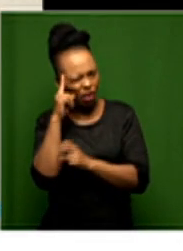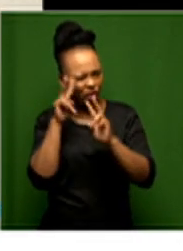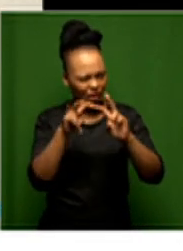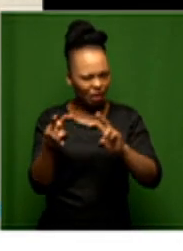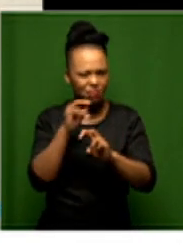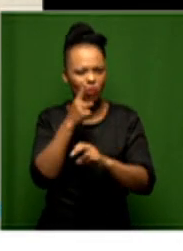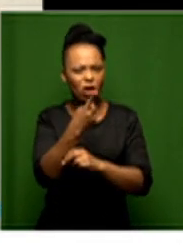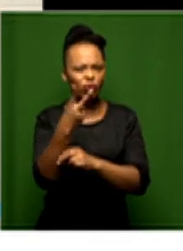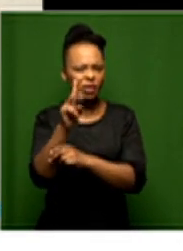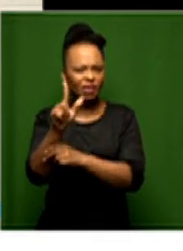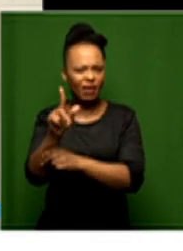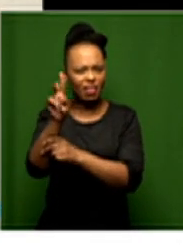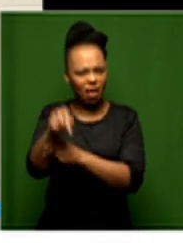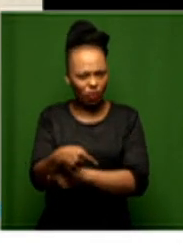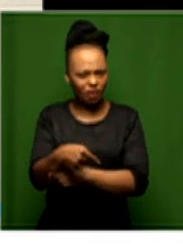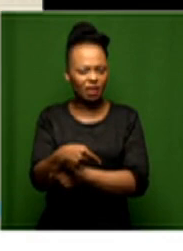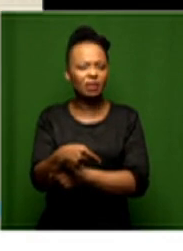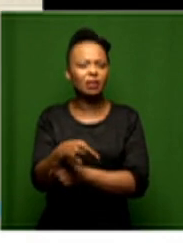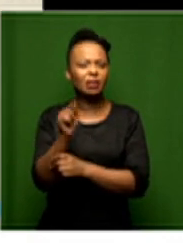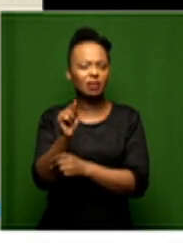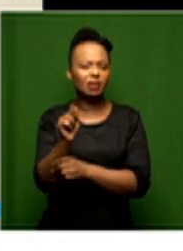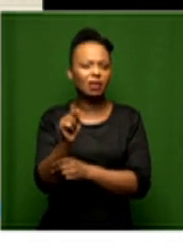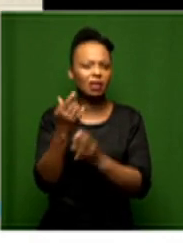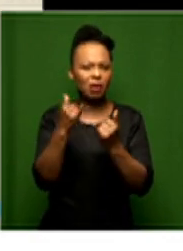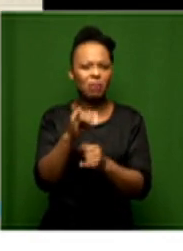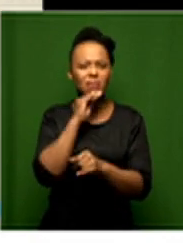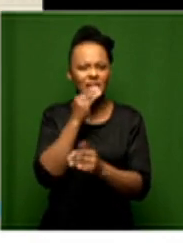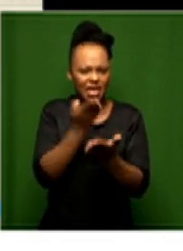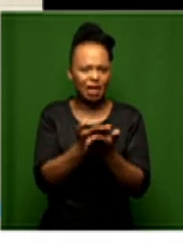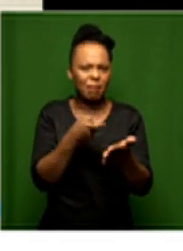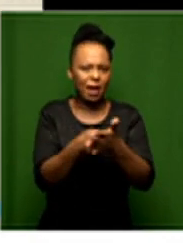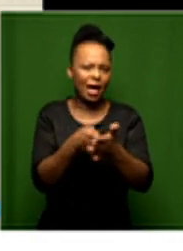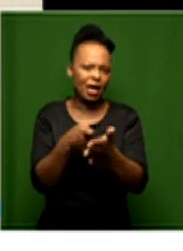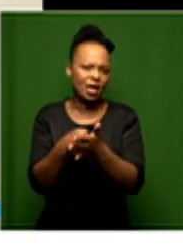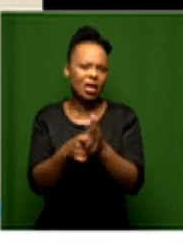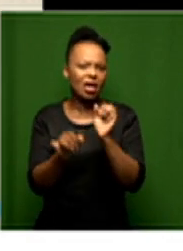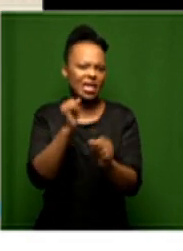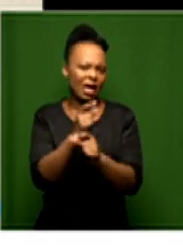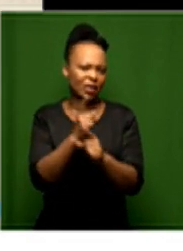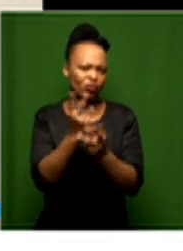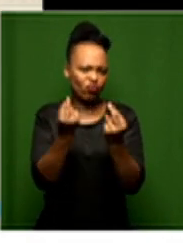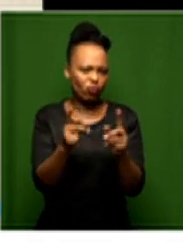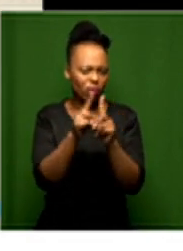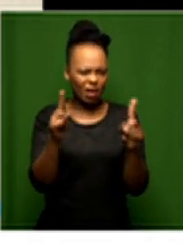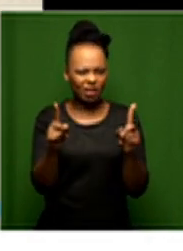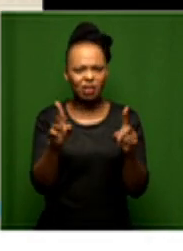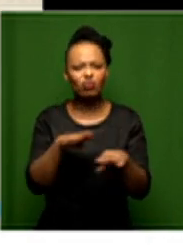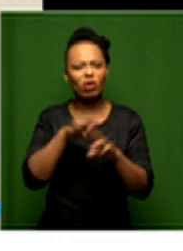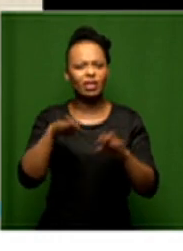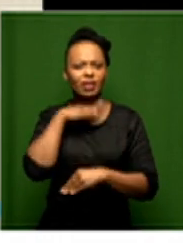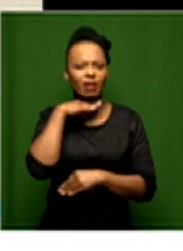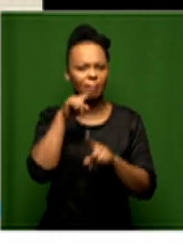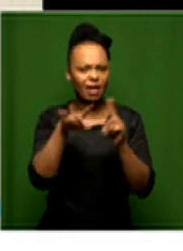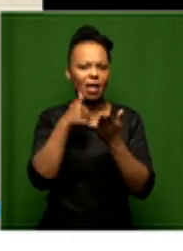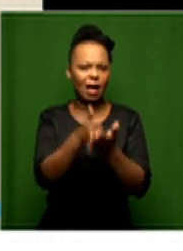of 127,000, and this by no means is enough to buy a new vehicle, but it helps the businessman, because the taxi